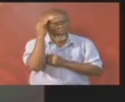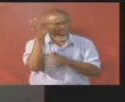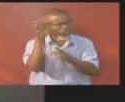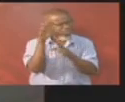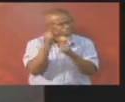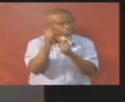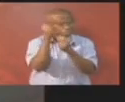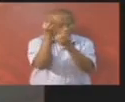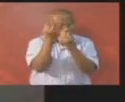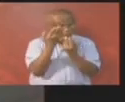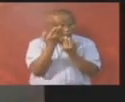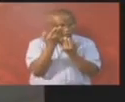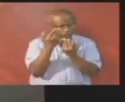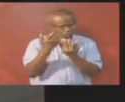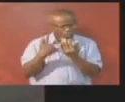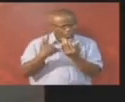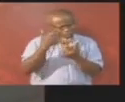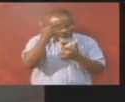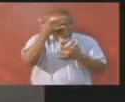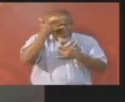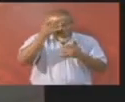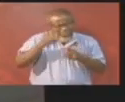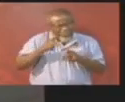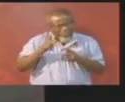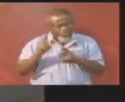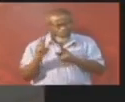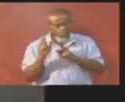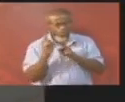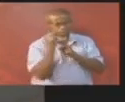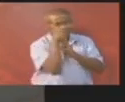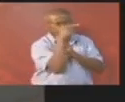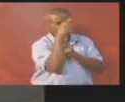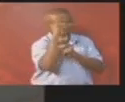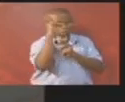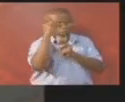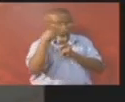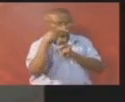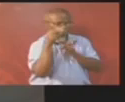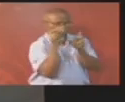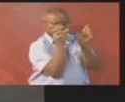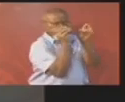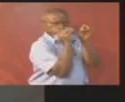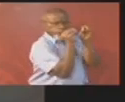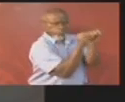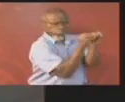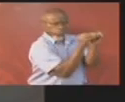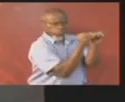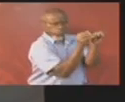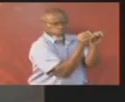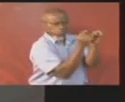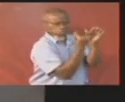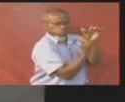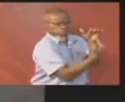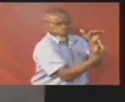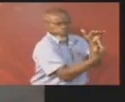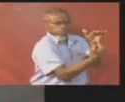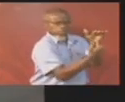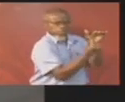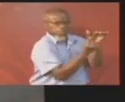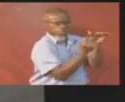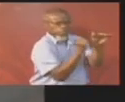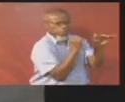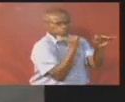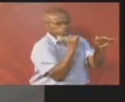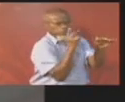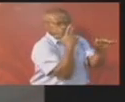that a patient was placed in an isolation room at Mount Hope, but wasn't given food or water for about 3 days before being